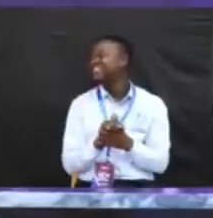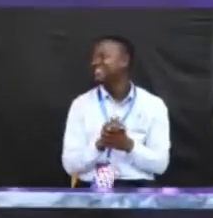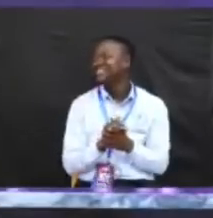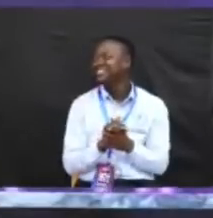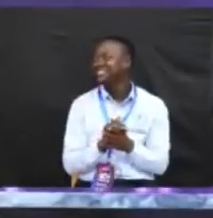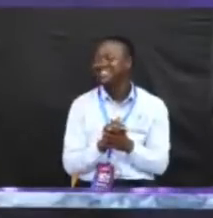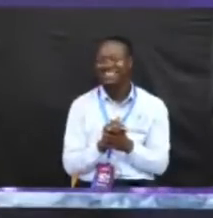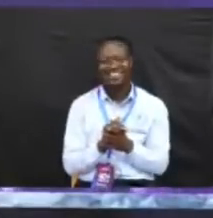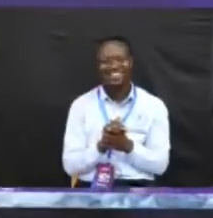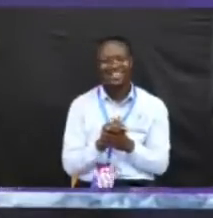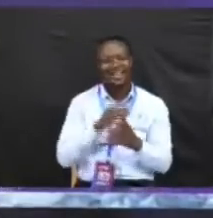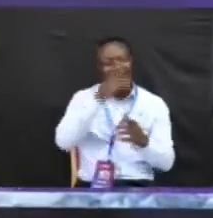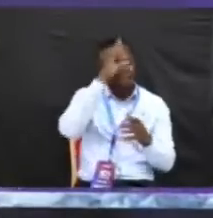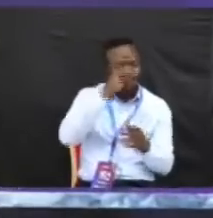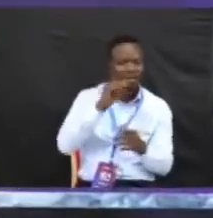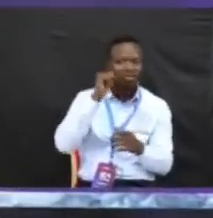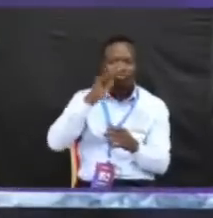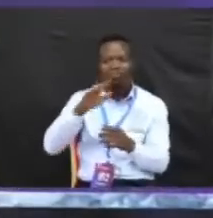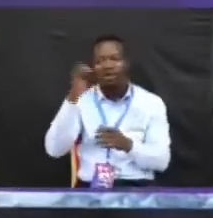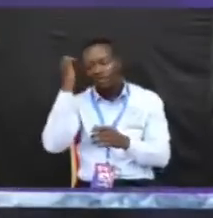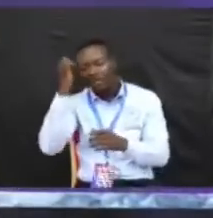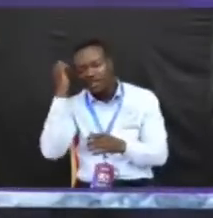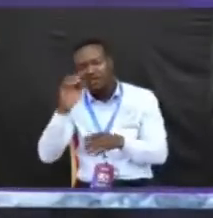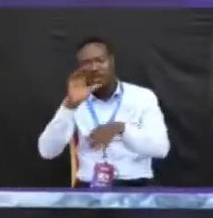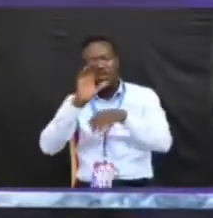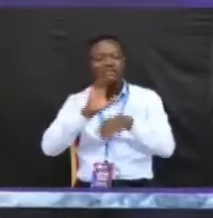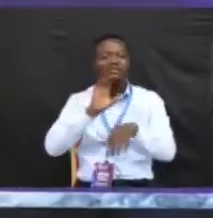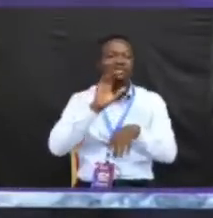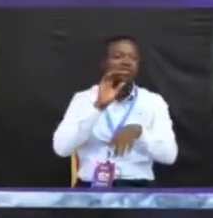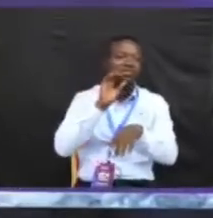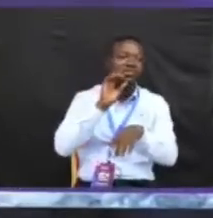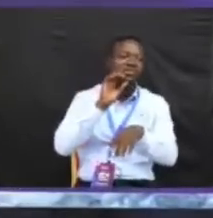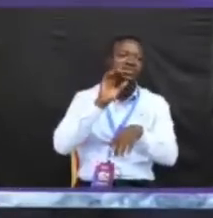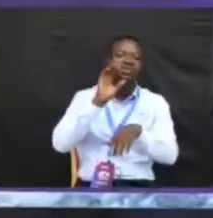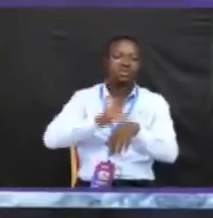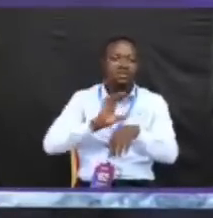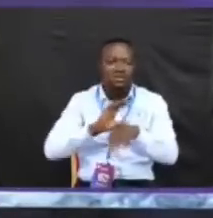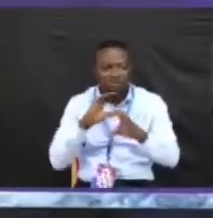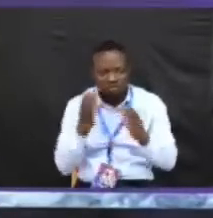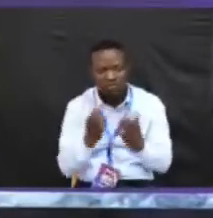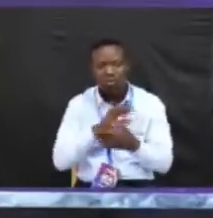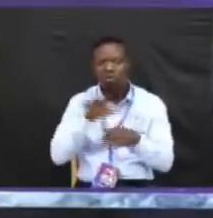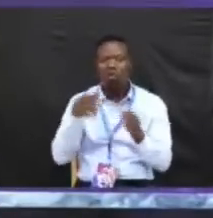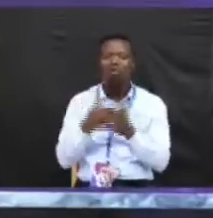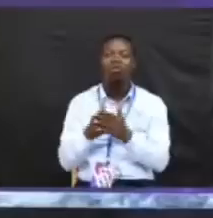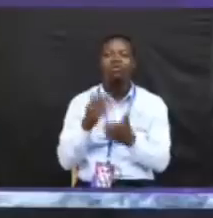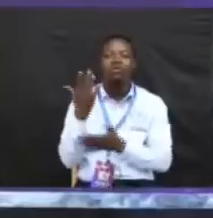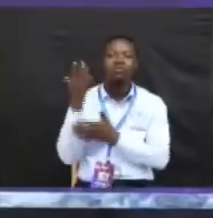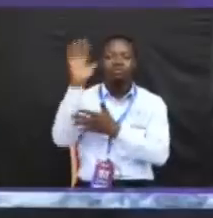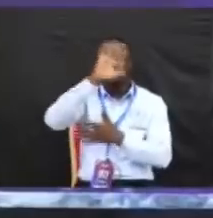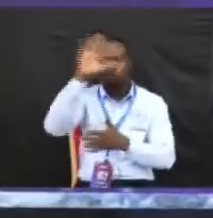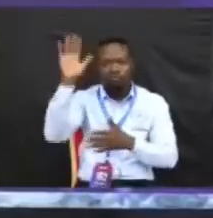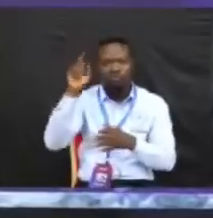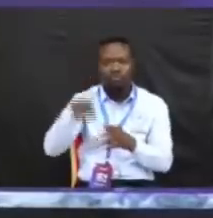per women evangelism, chapency and all that.